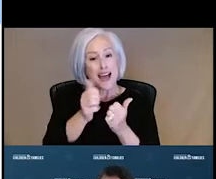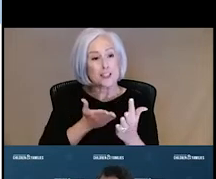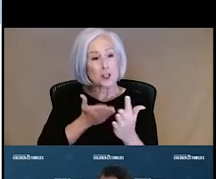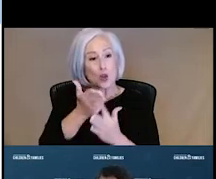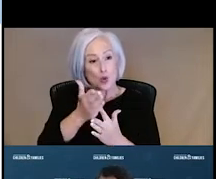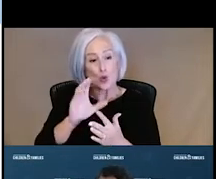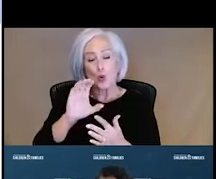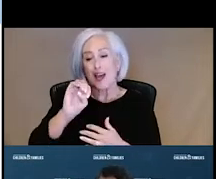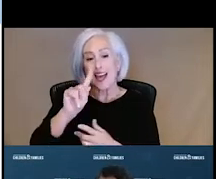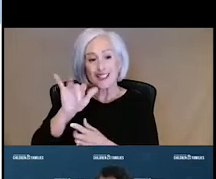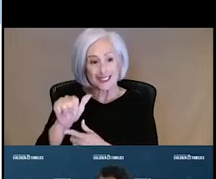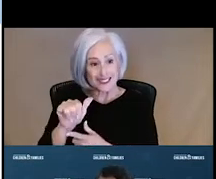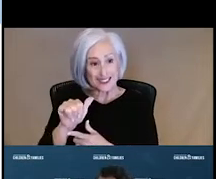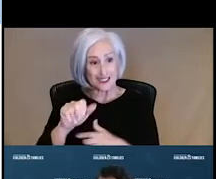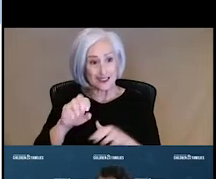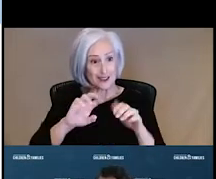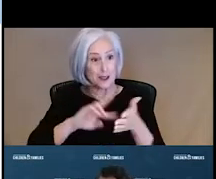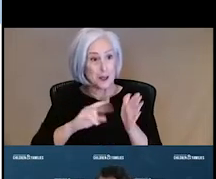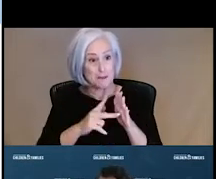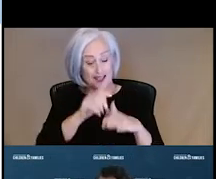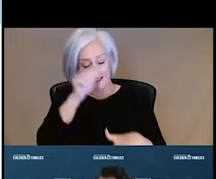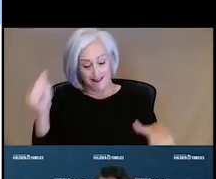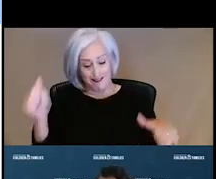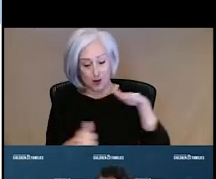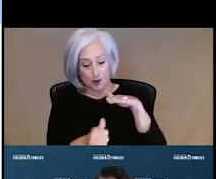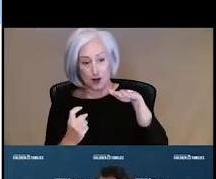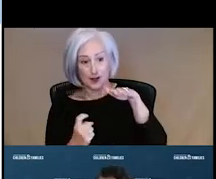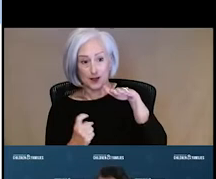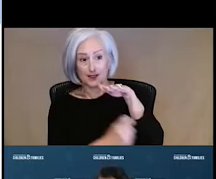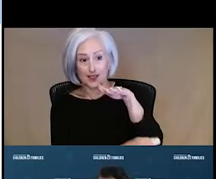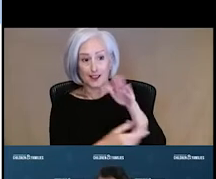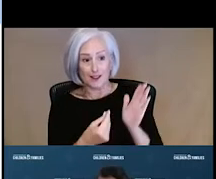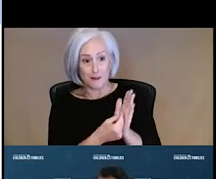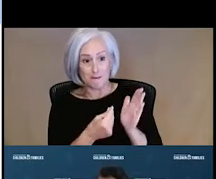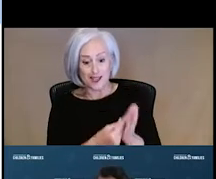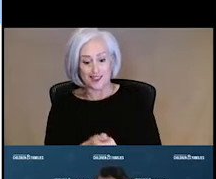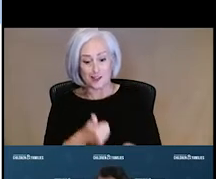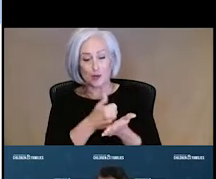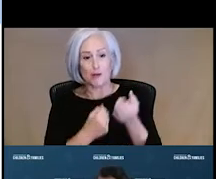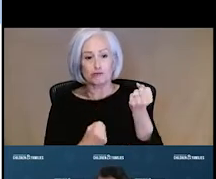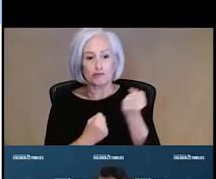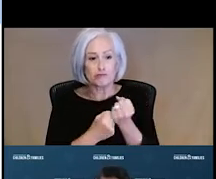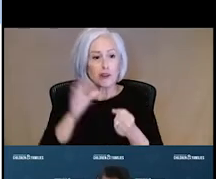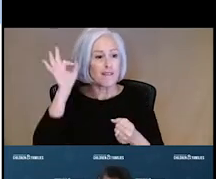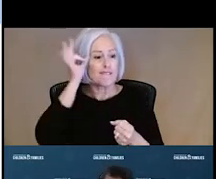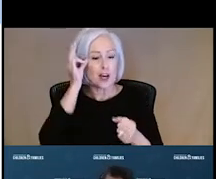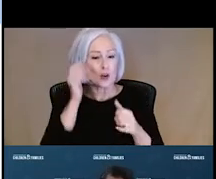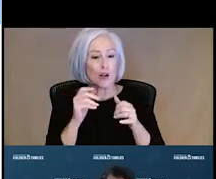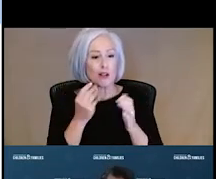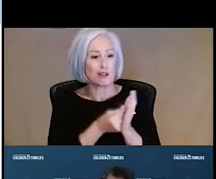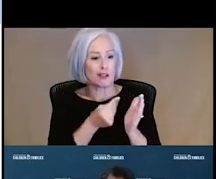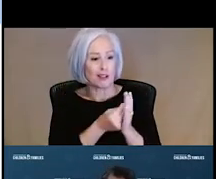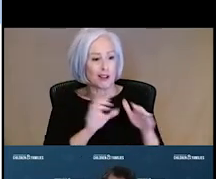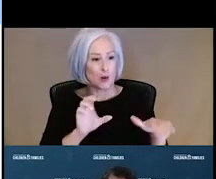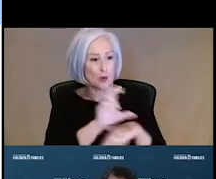entity that provides a subaward to a subrecipient to carry out part of a federal award. A subaward means an award provided by a pass-through